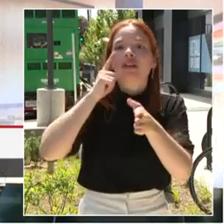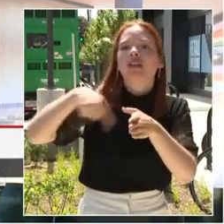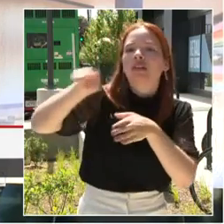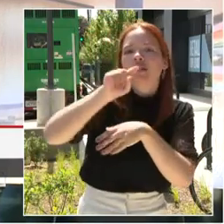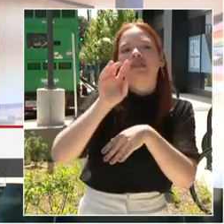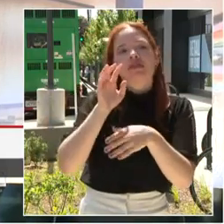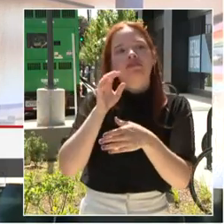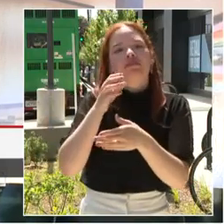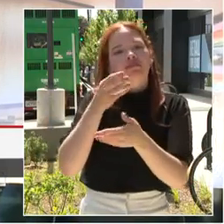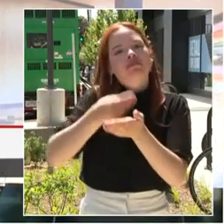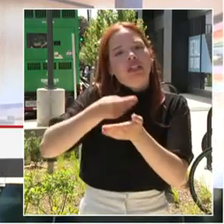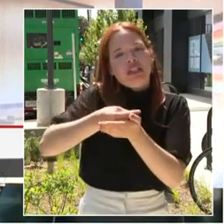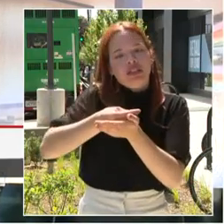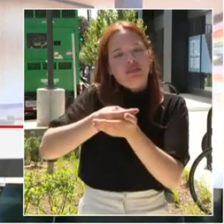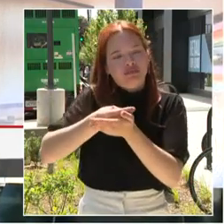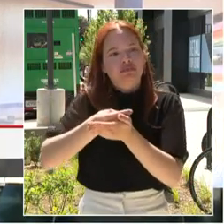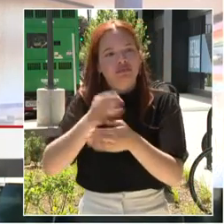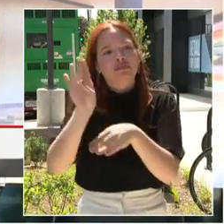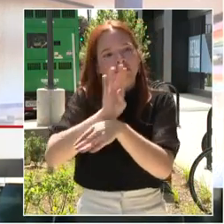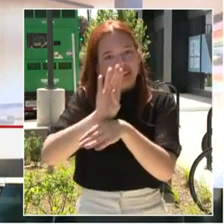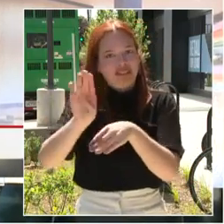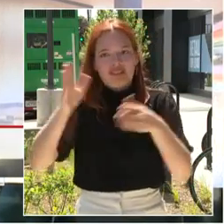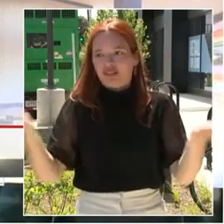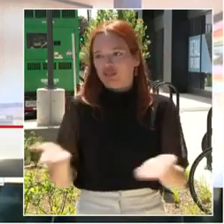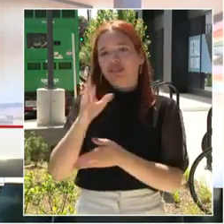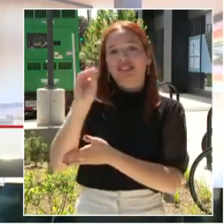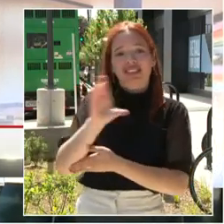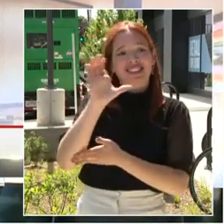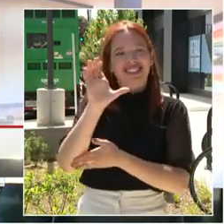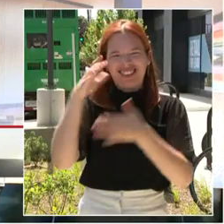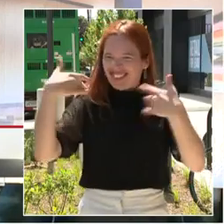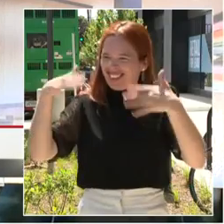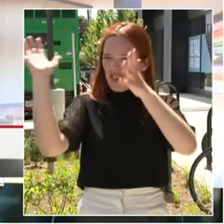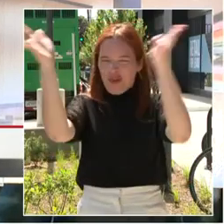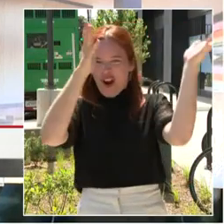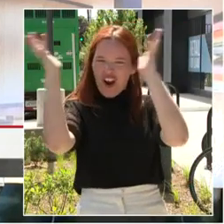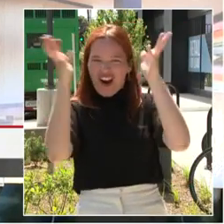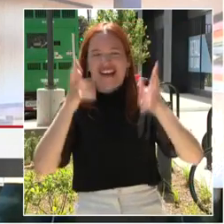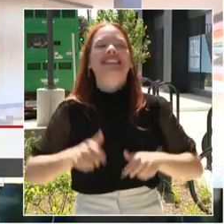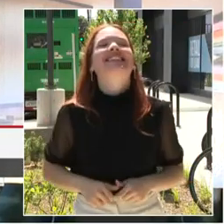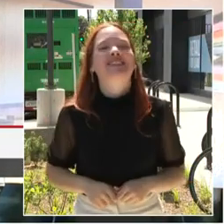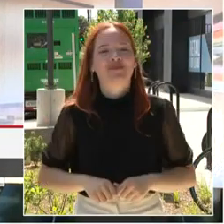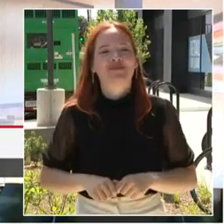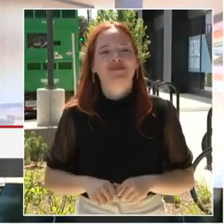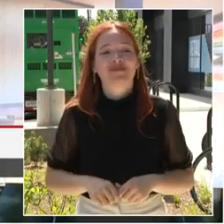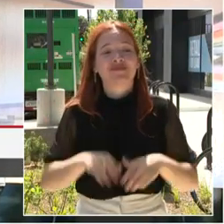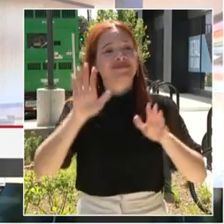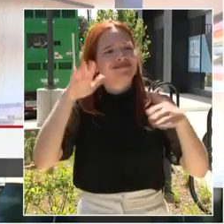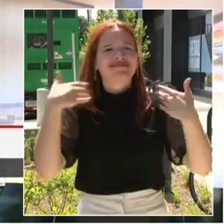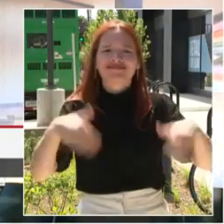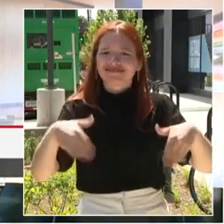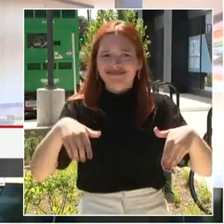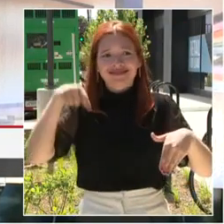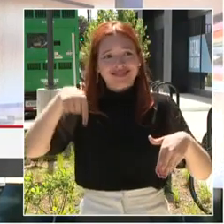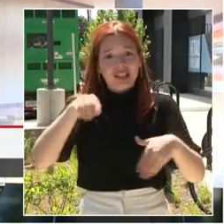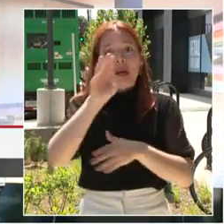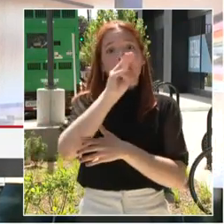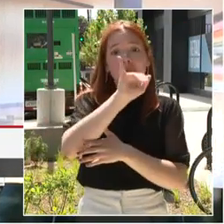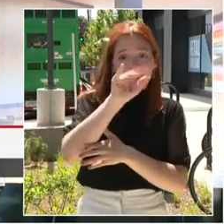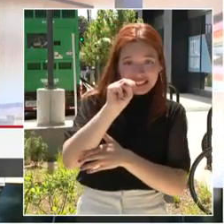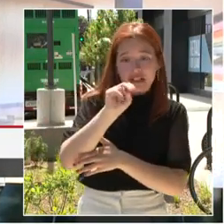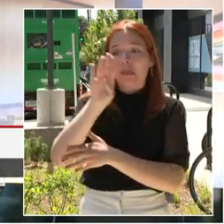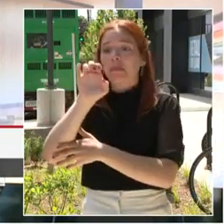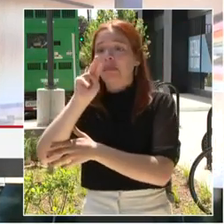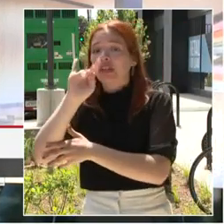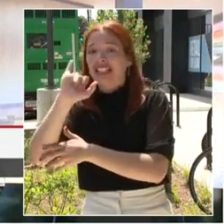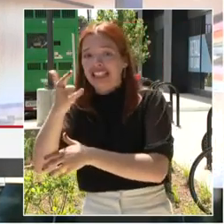And it's fitting that we're here on the Minnesota Benning Great Streets Corridor because this year's awardees